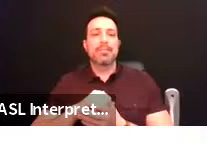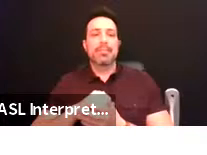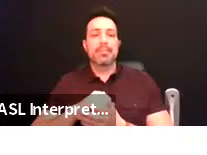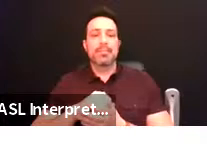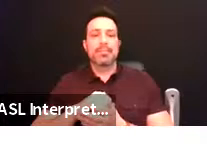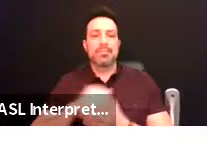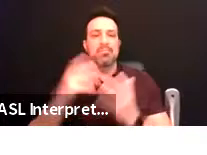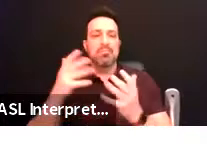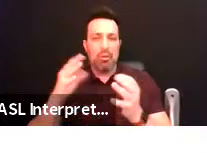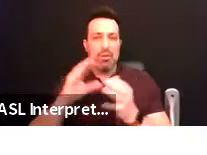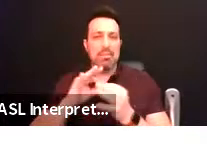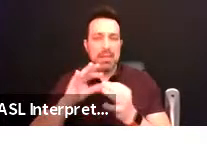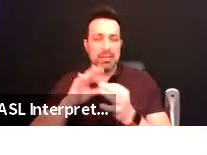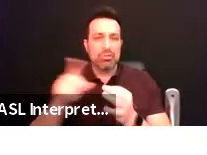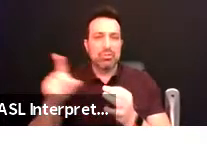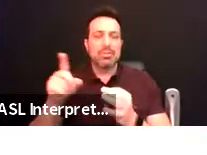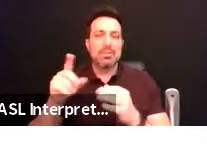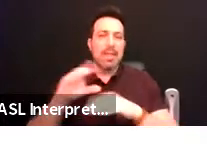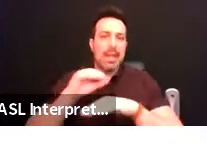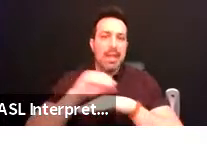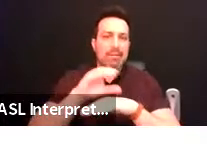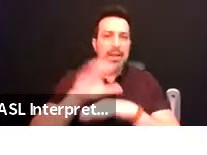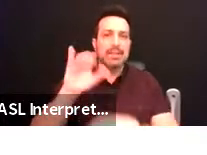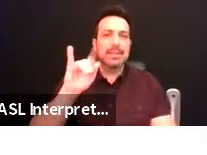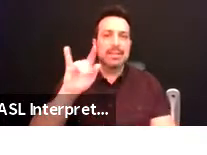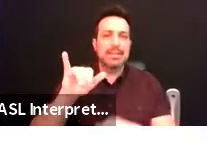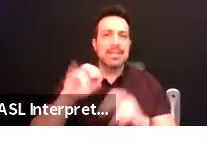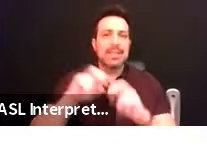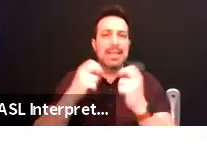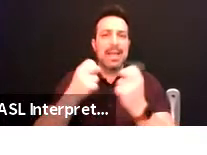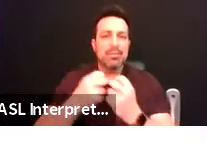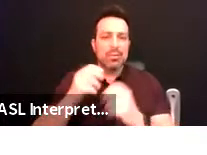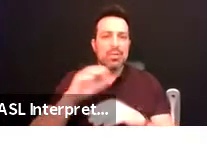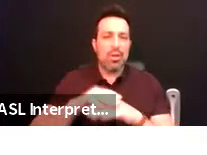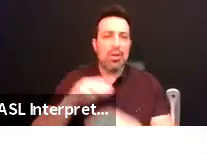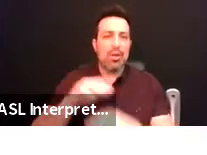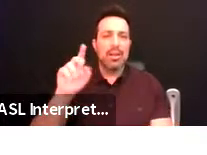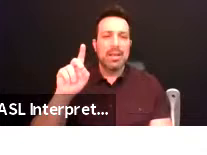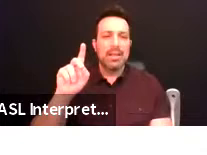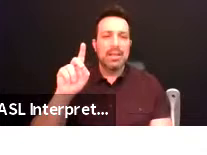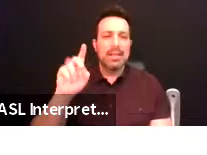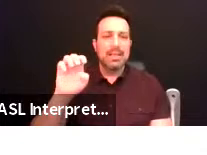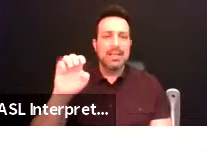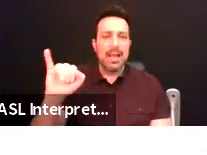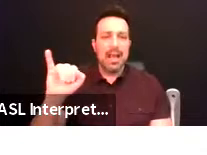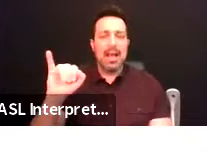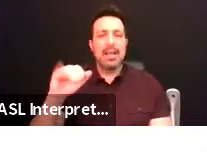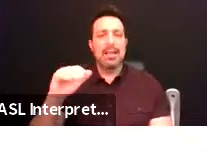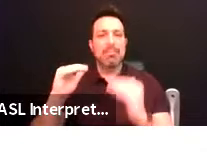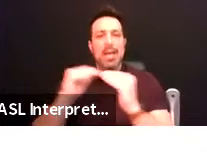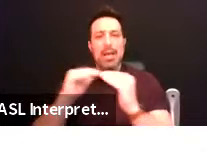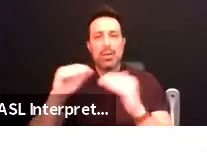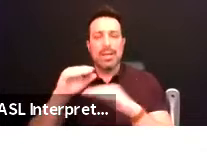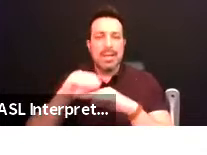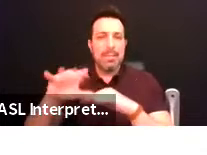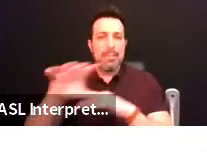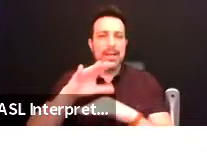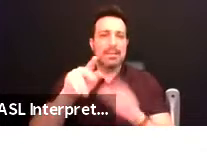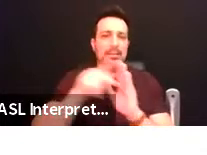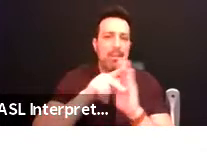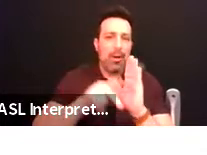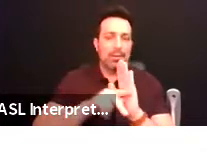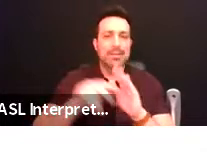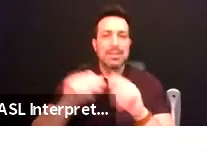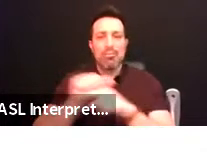As was already mentioned, advising City Council on DEI issues, including the equity impacts of policies and practices,